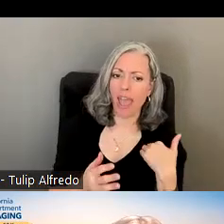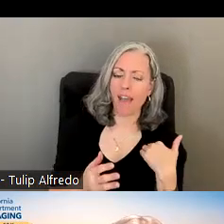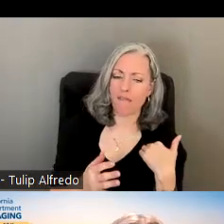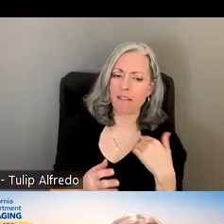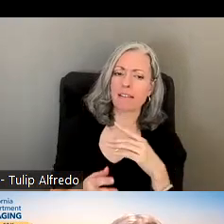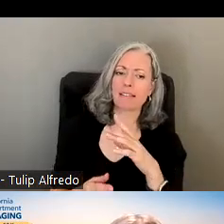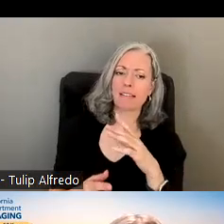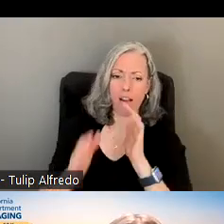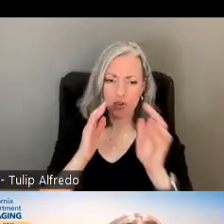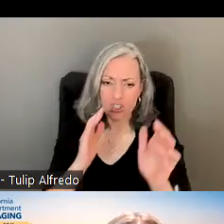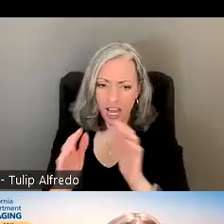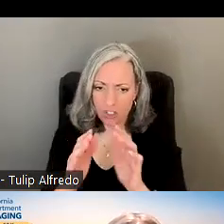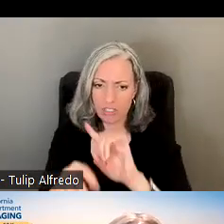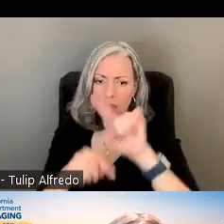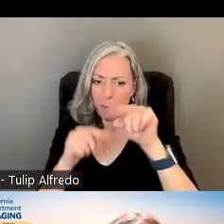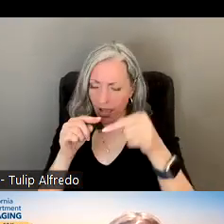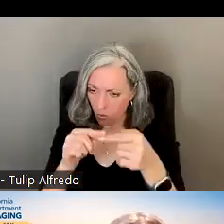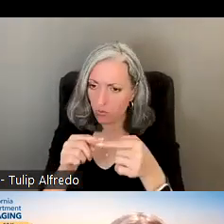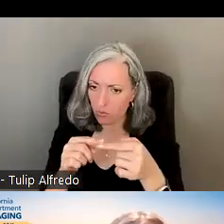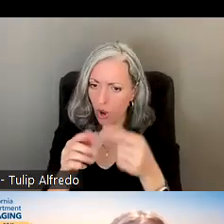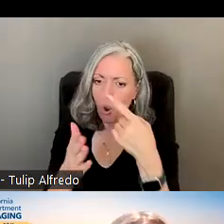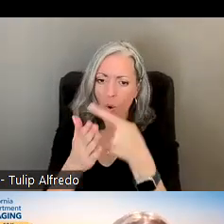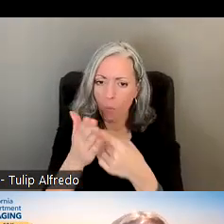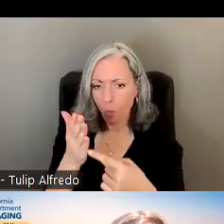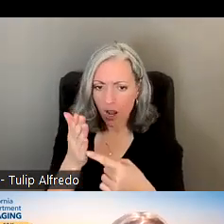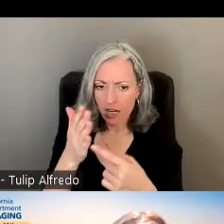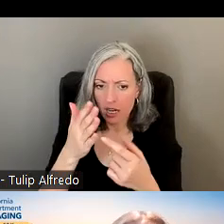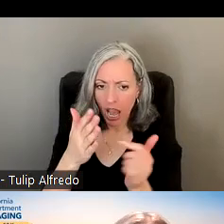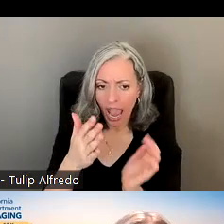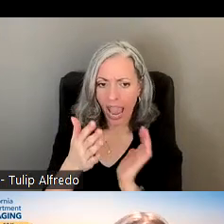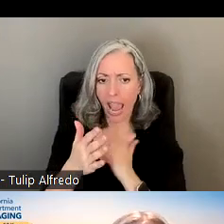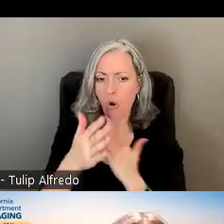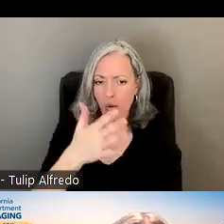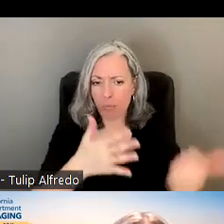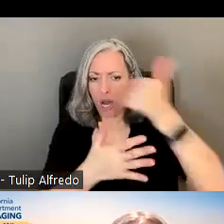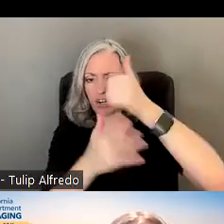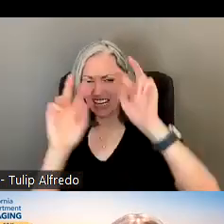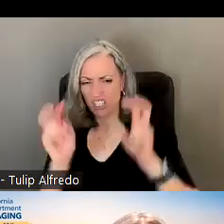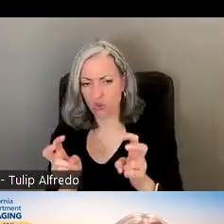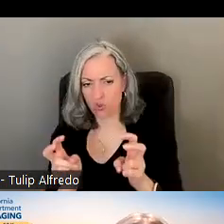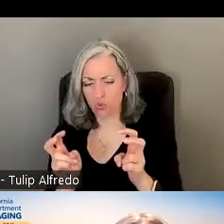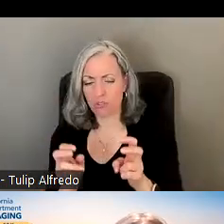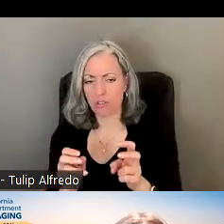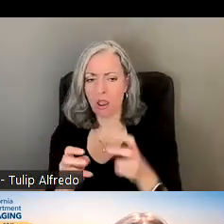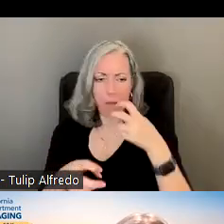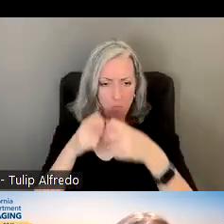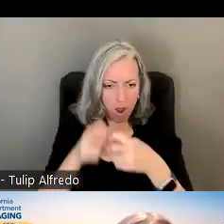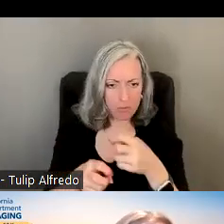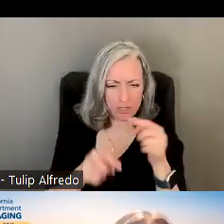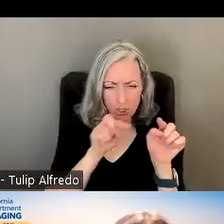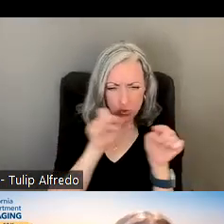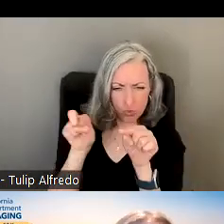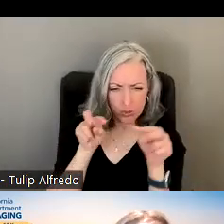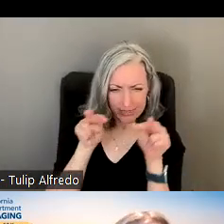and conversations about what are the key priority issues and topics and problems that you're seeing in